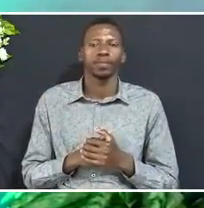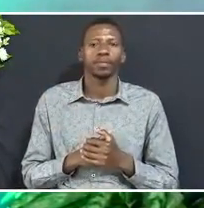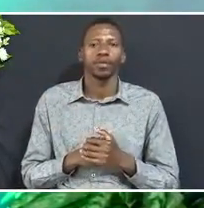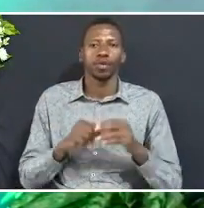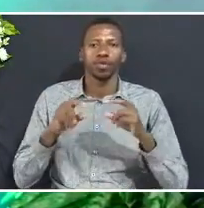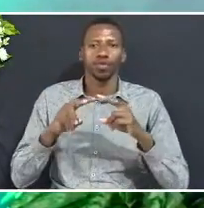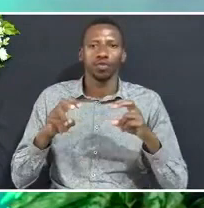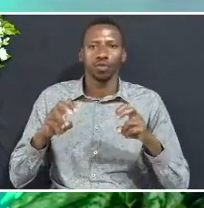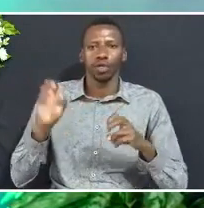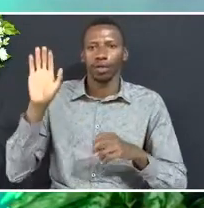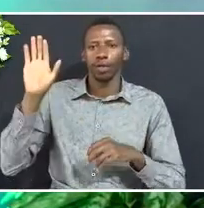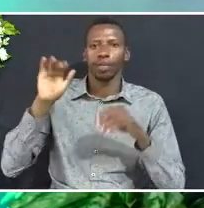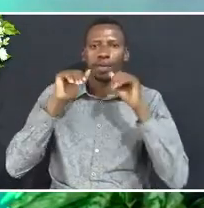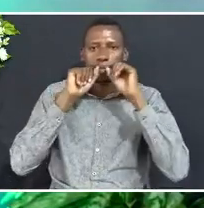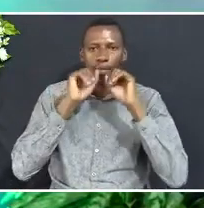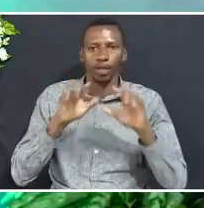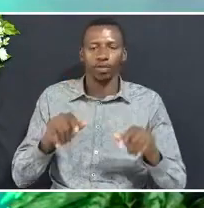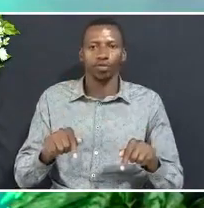seek His blessing today,